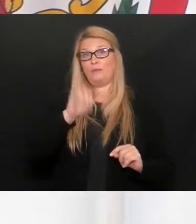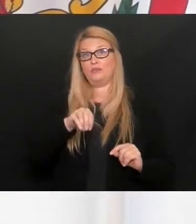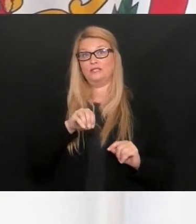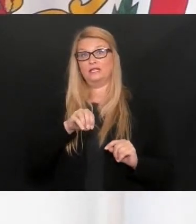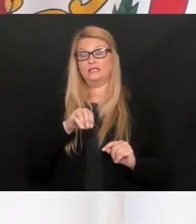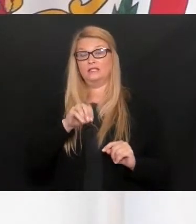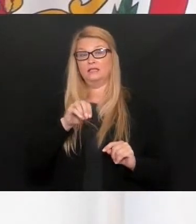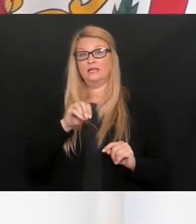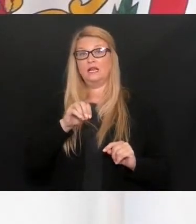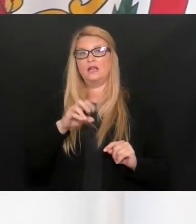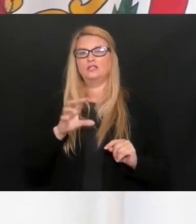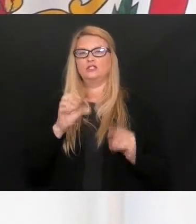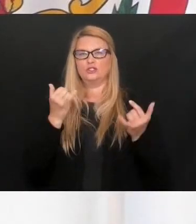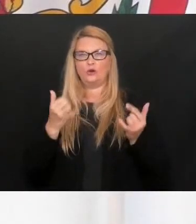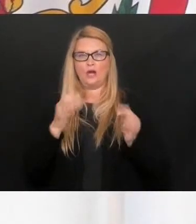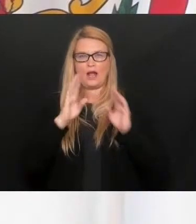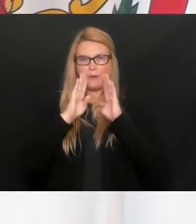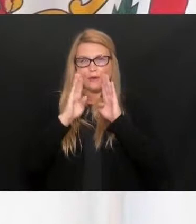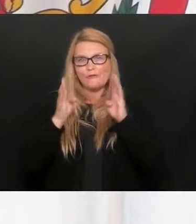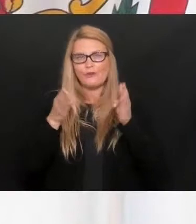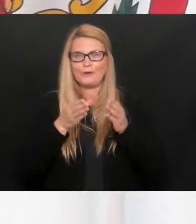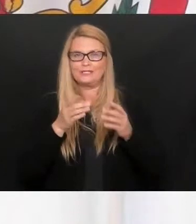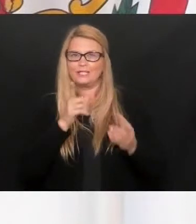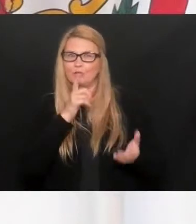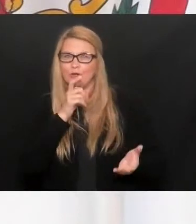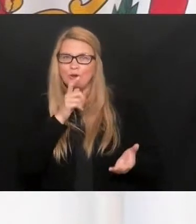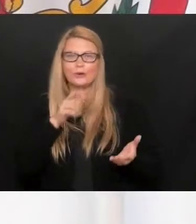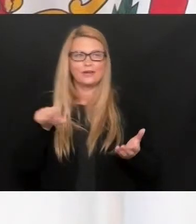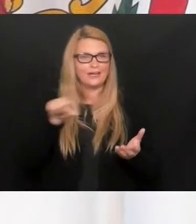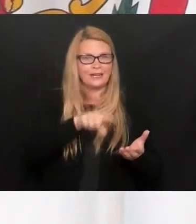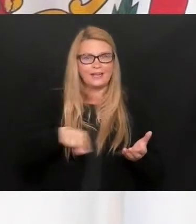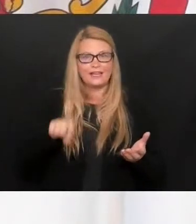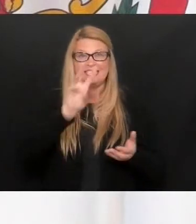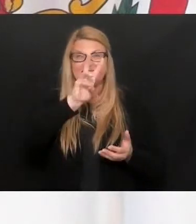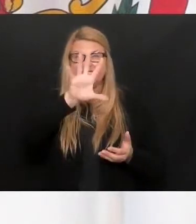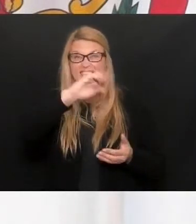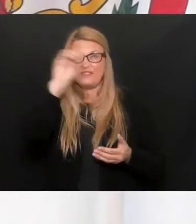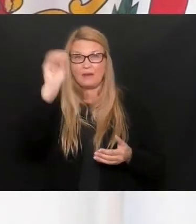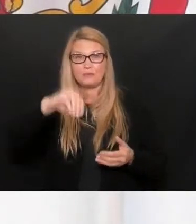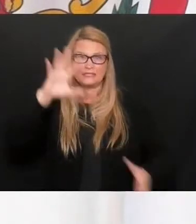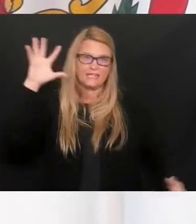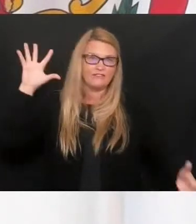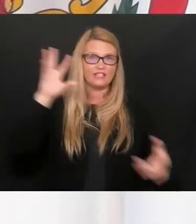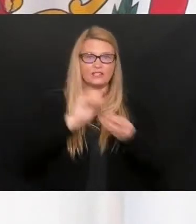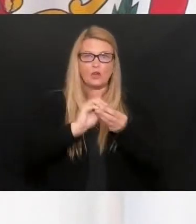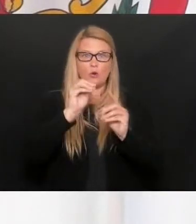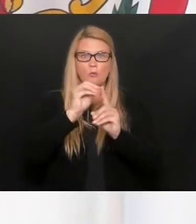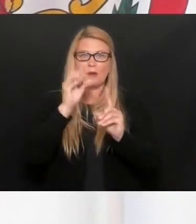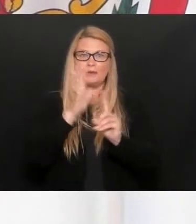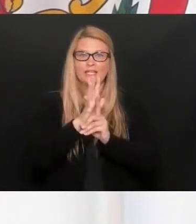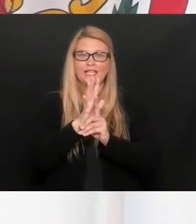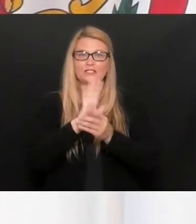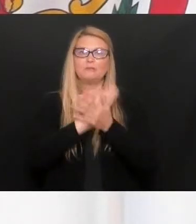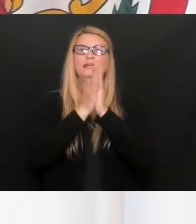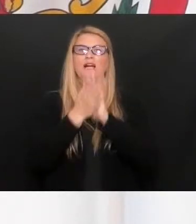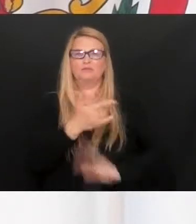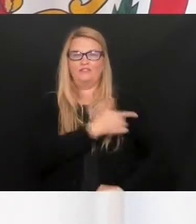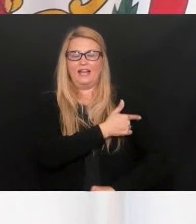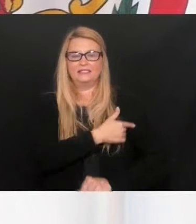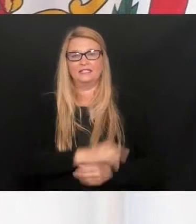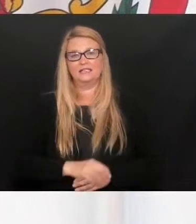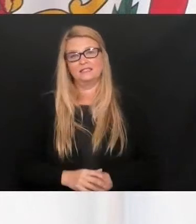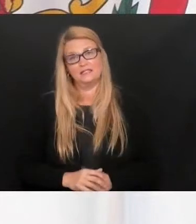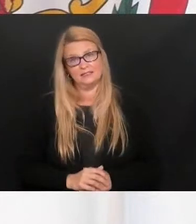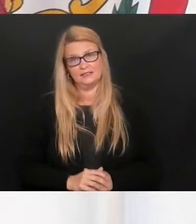we're dialing in to making sure that 65% of our total population gets vaccinated. I would